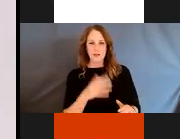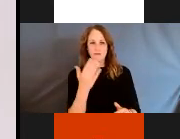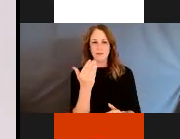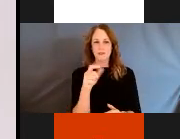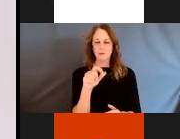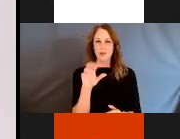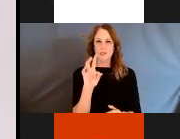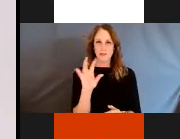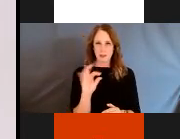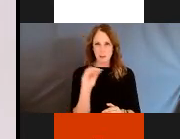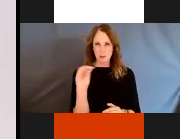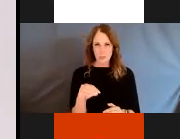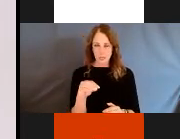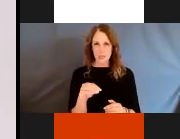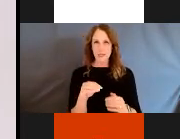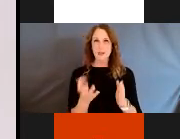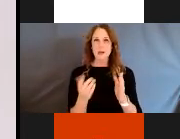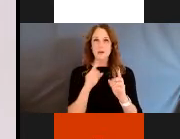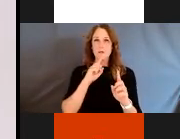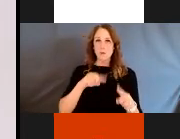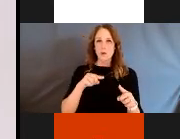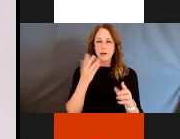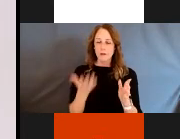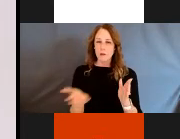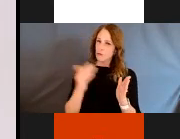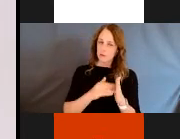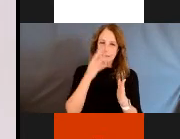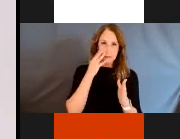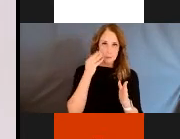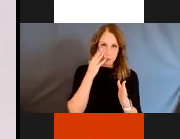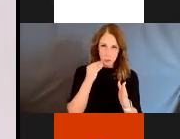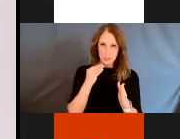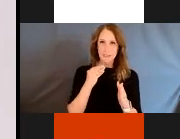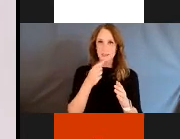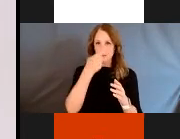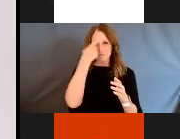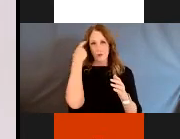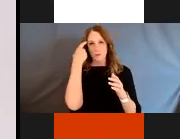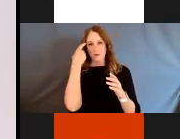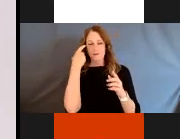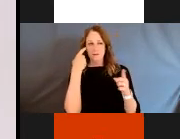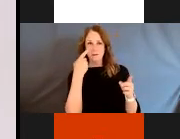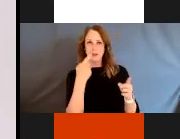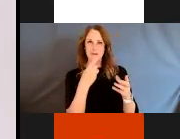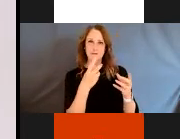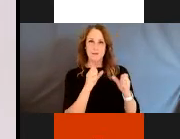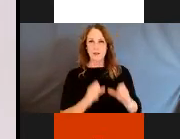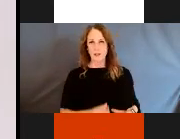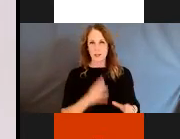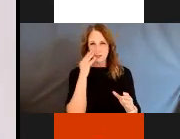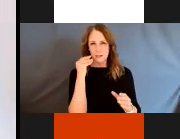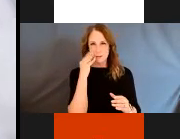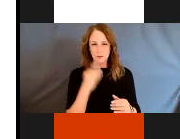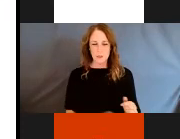reported reliving traumatic experiences that were experienced by their clients. Next slide.